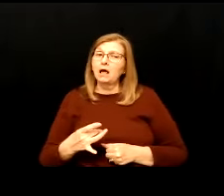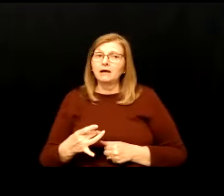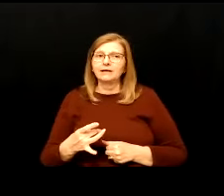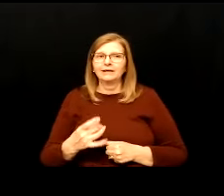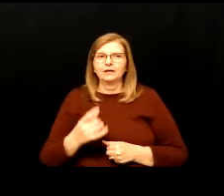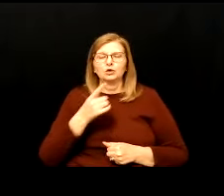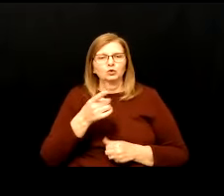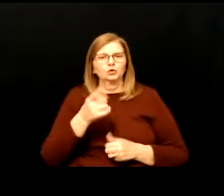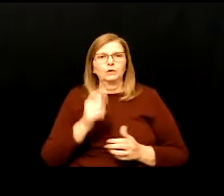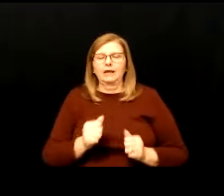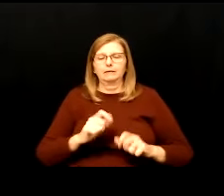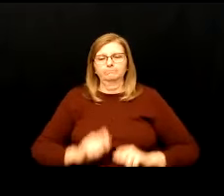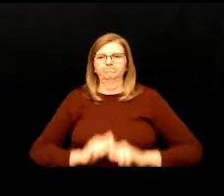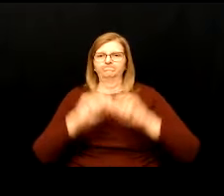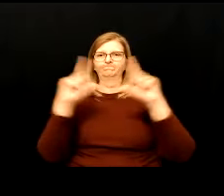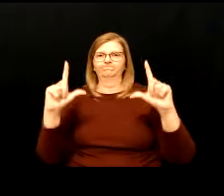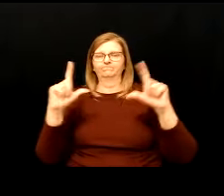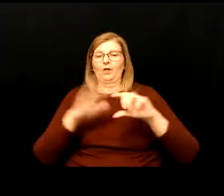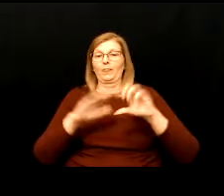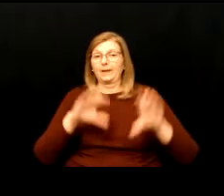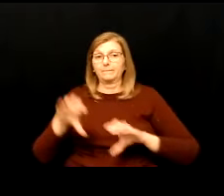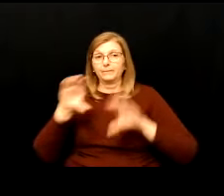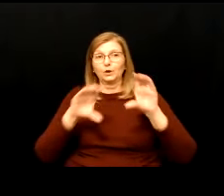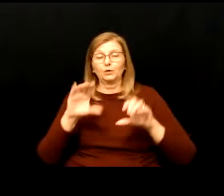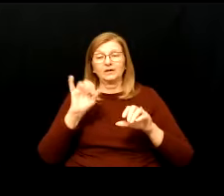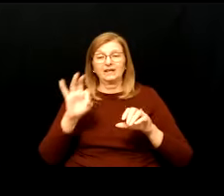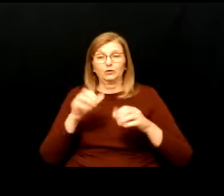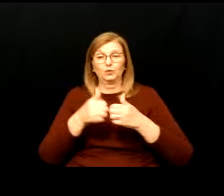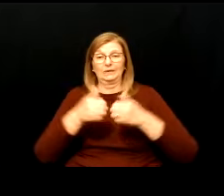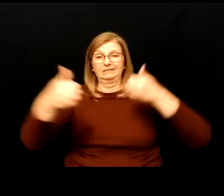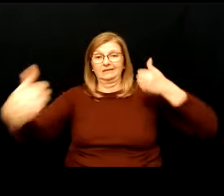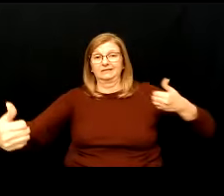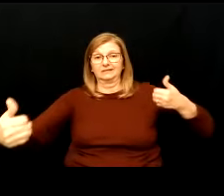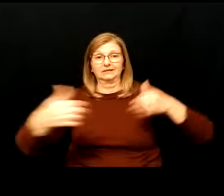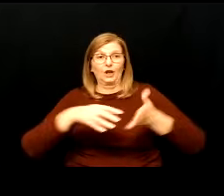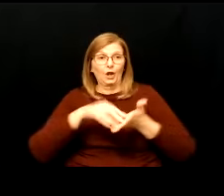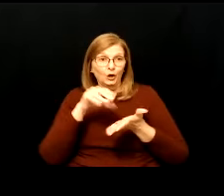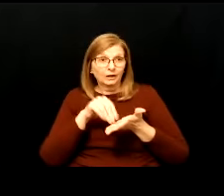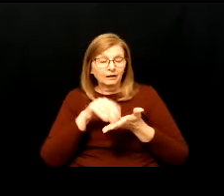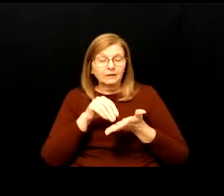pull up on your computer if you're doing distance learning, and